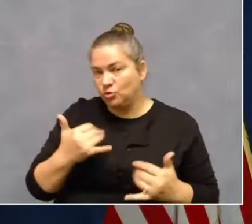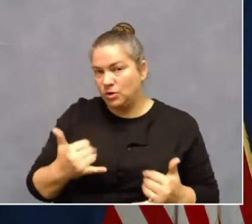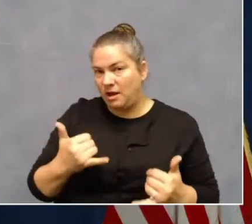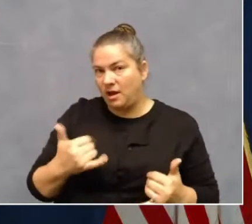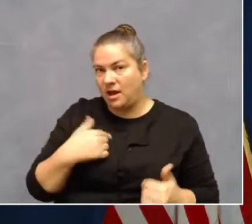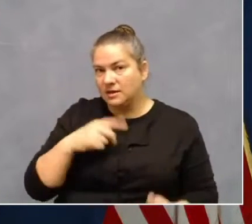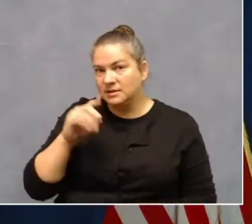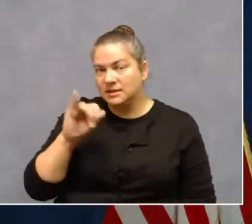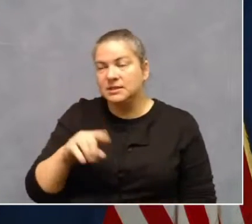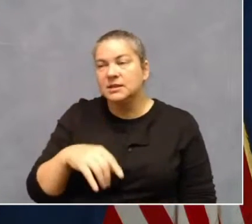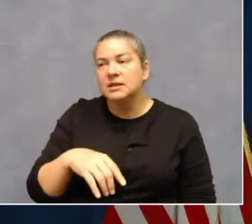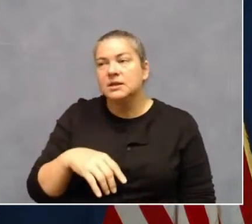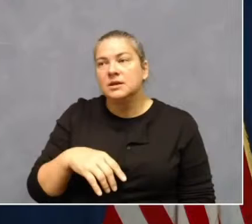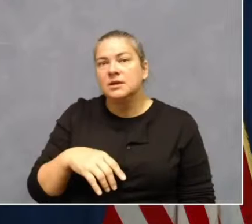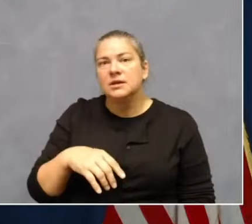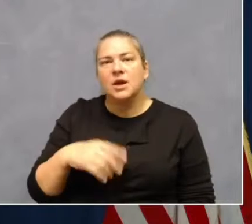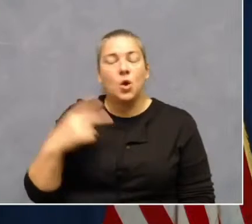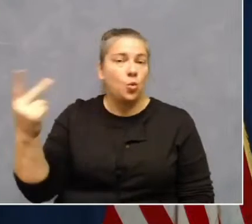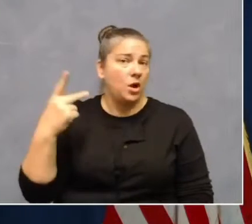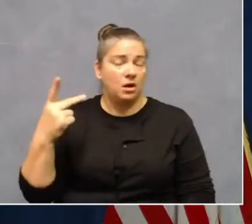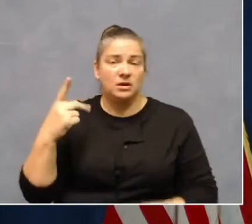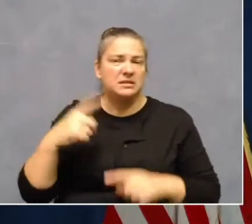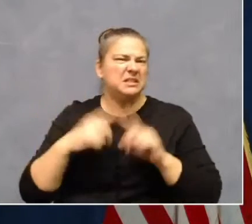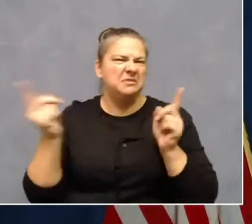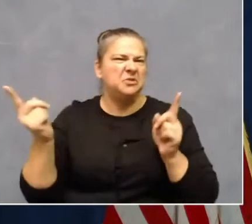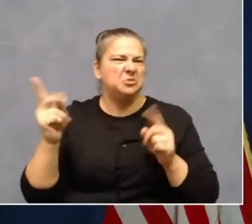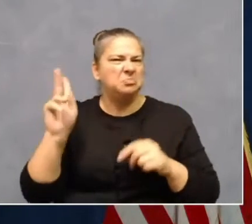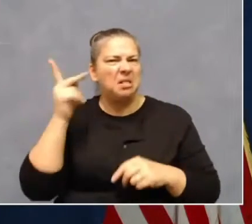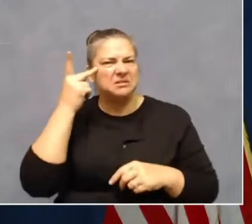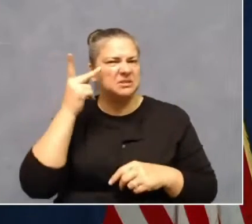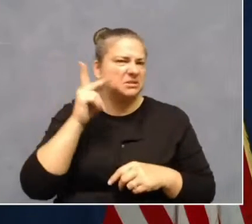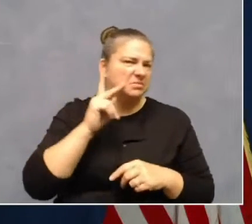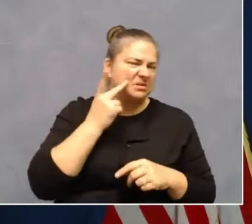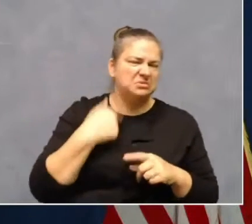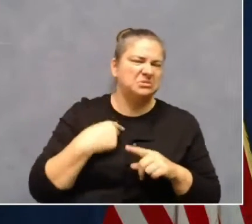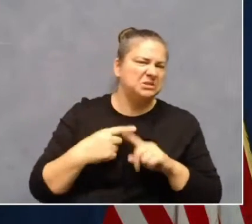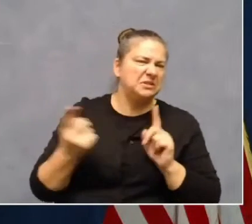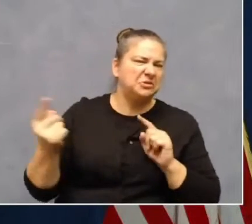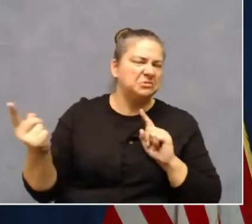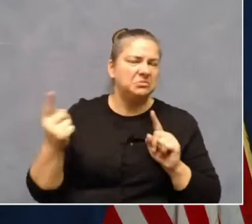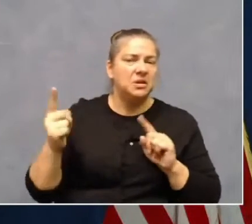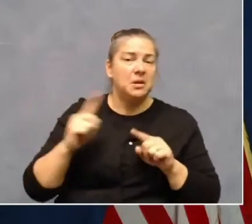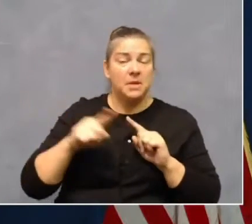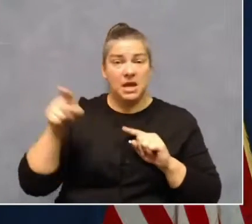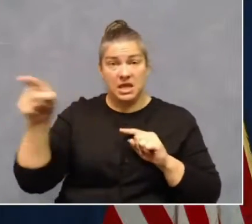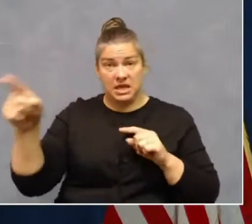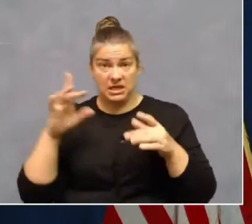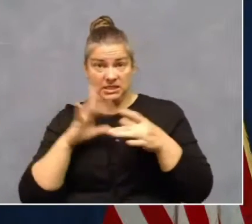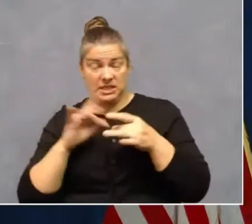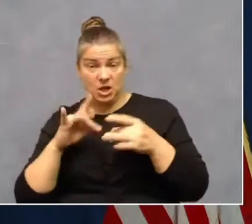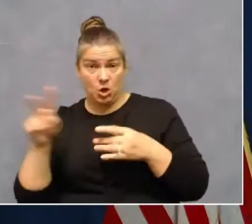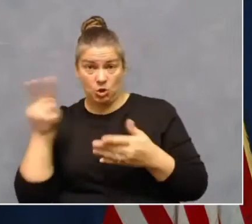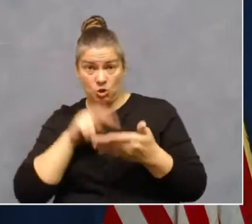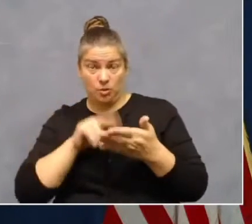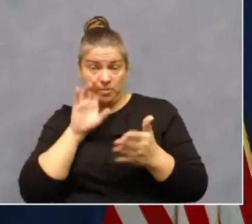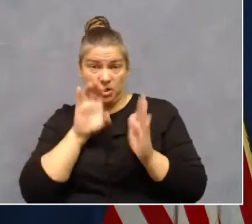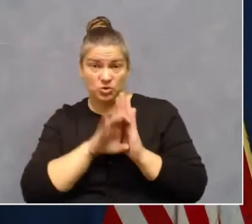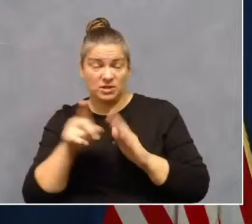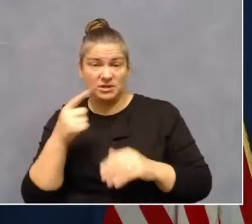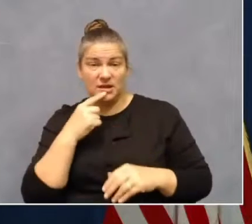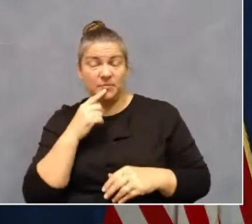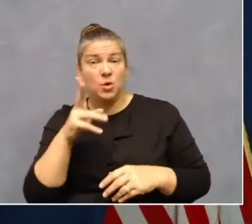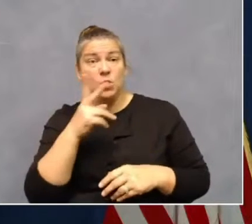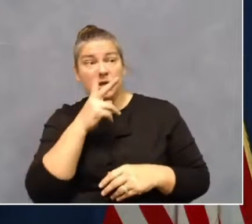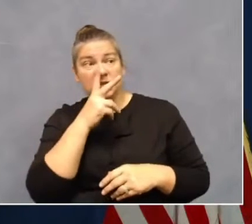and we're of different parties, but one thing he said to me when looking at these pictures is we are seeing a